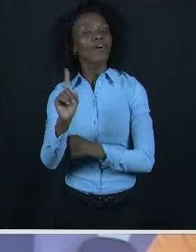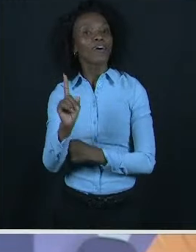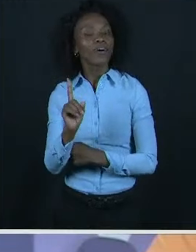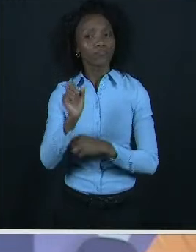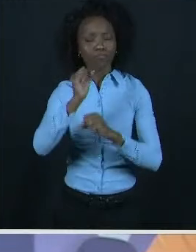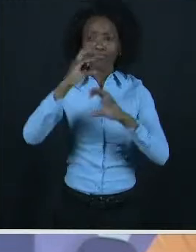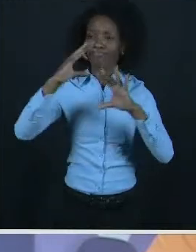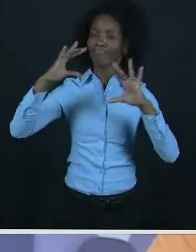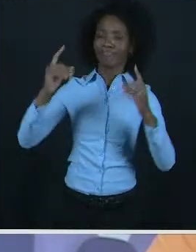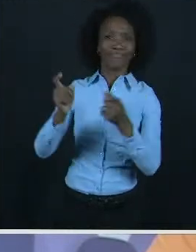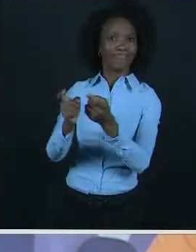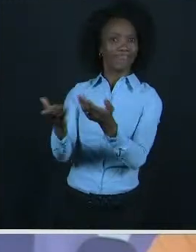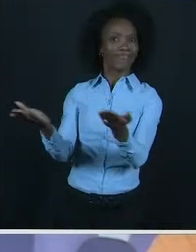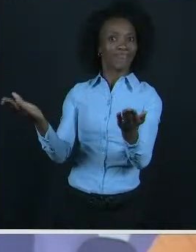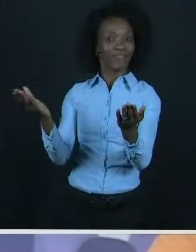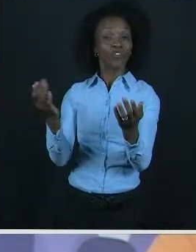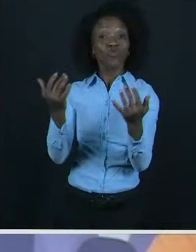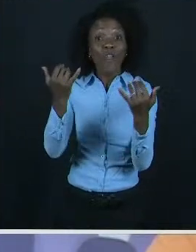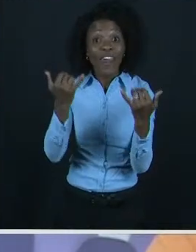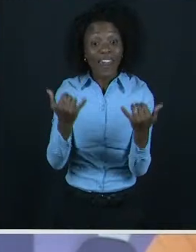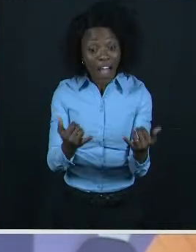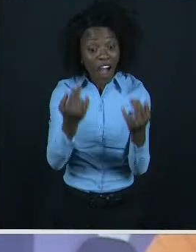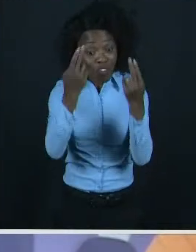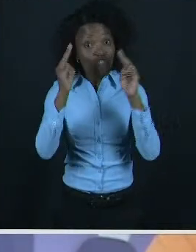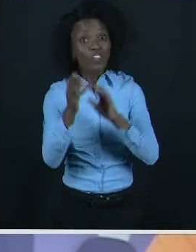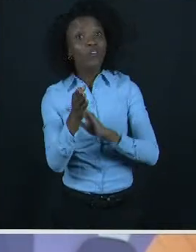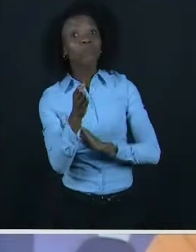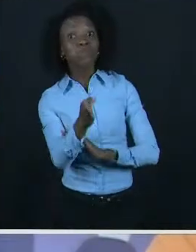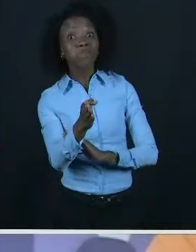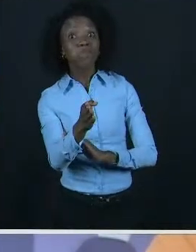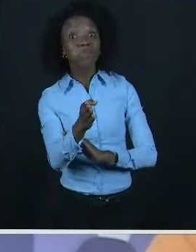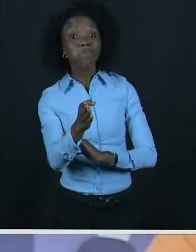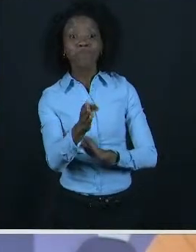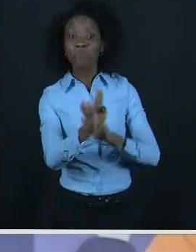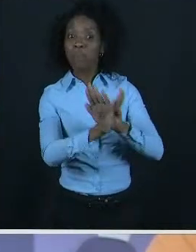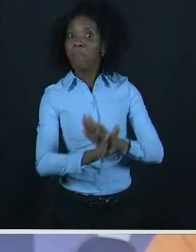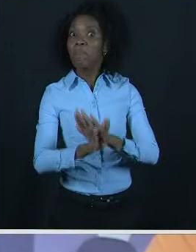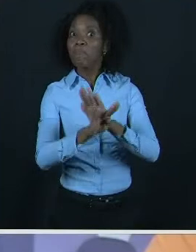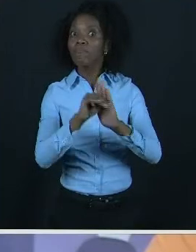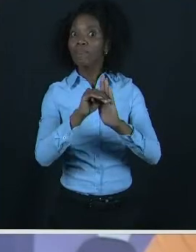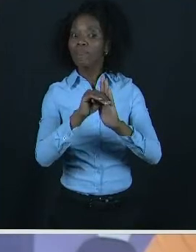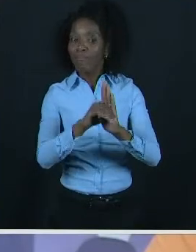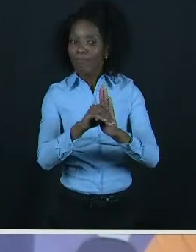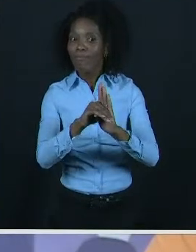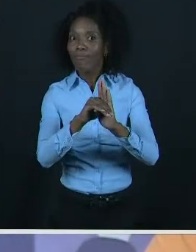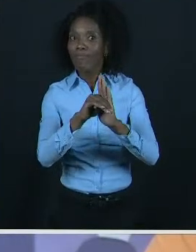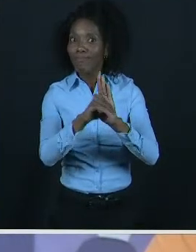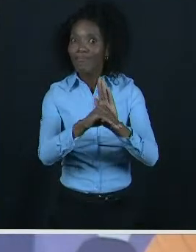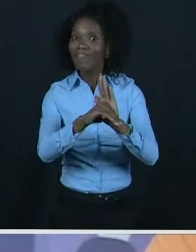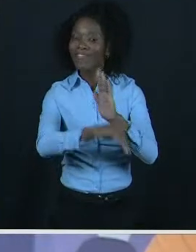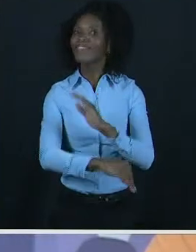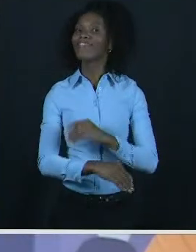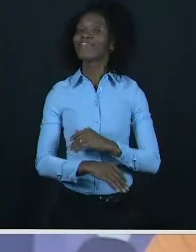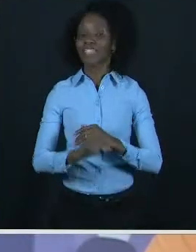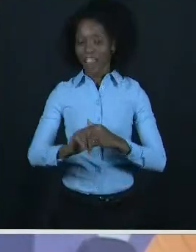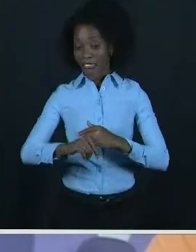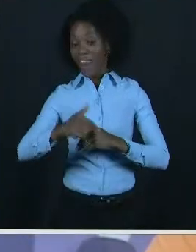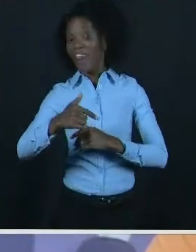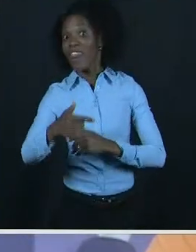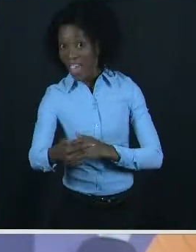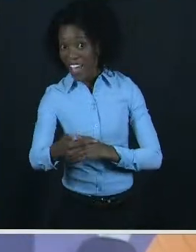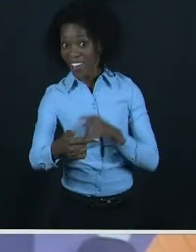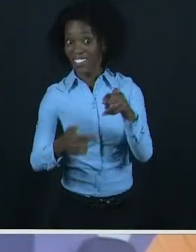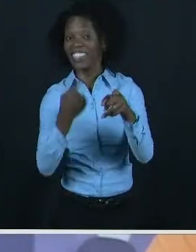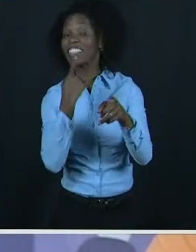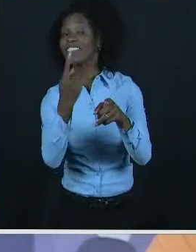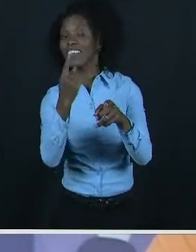the incidents that we are seeing on campus are tapering down. The next round is going to be, he